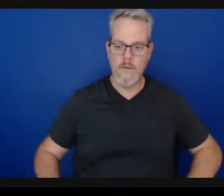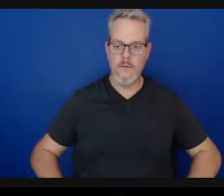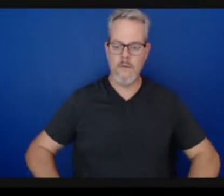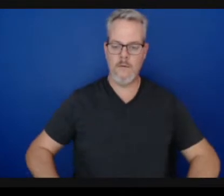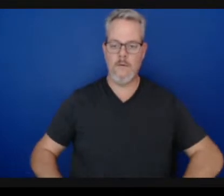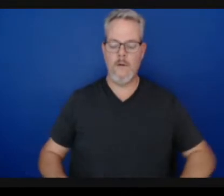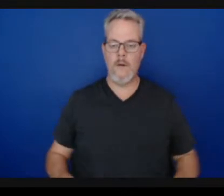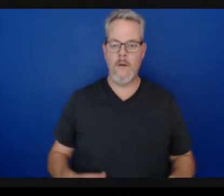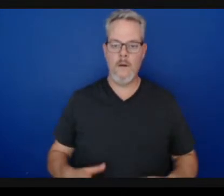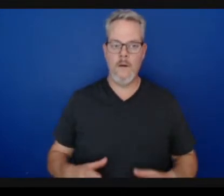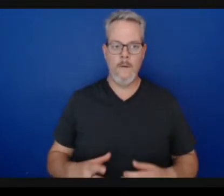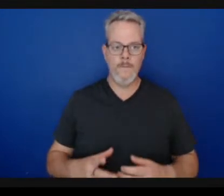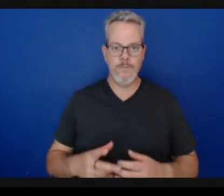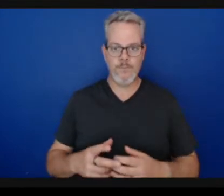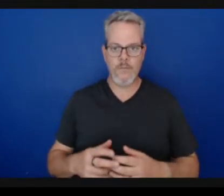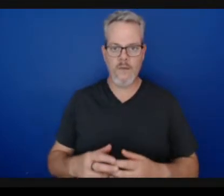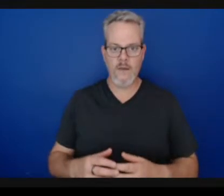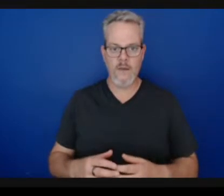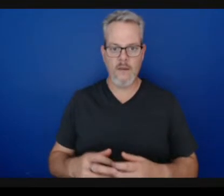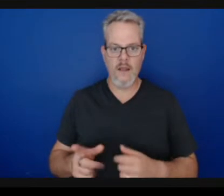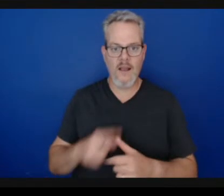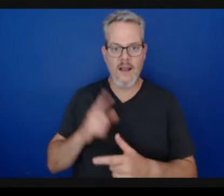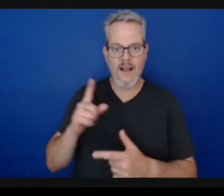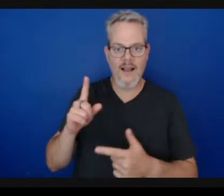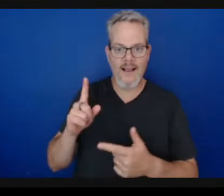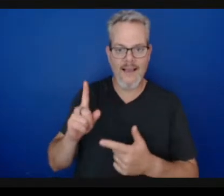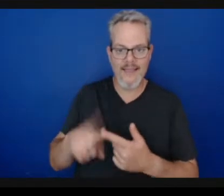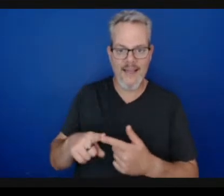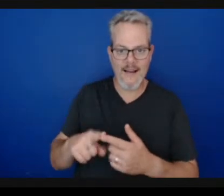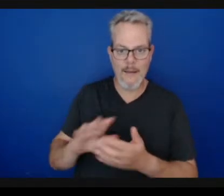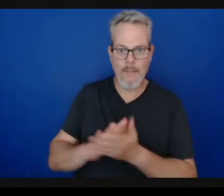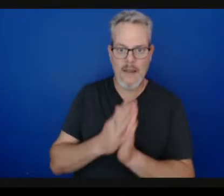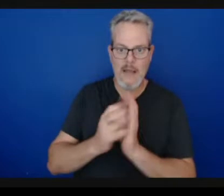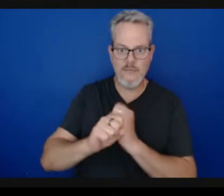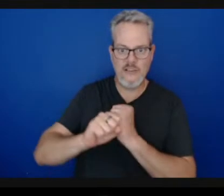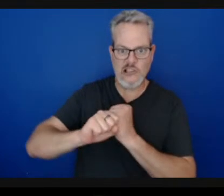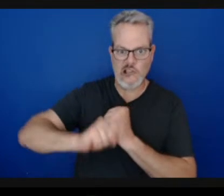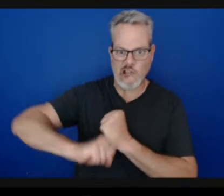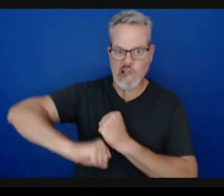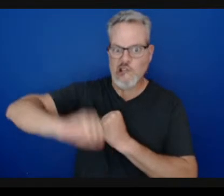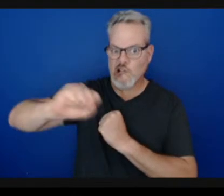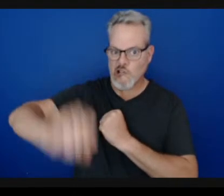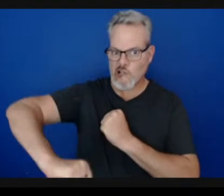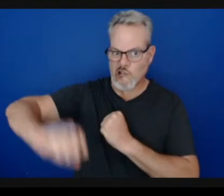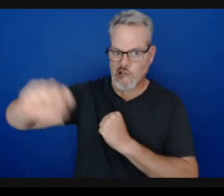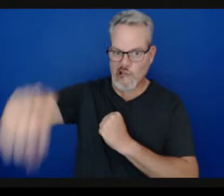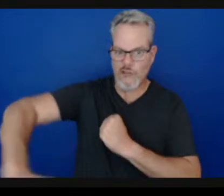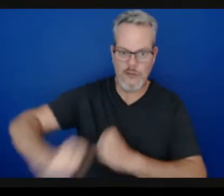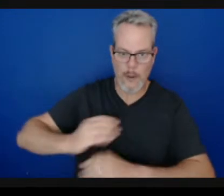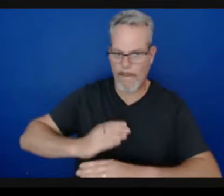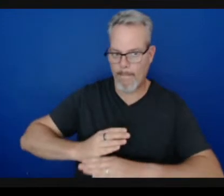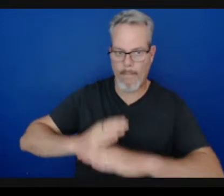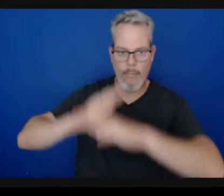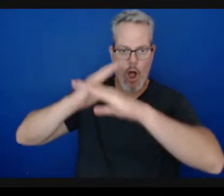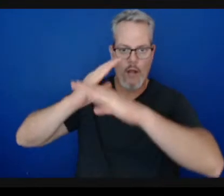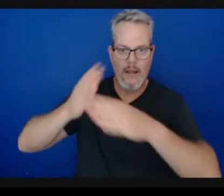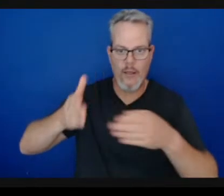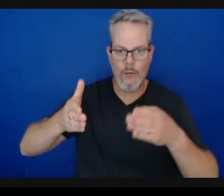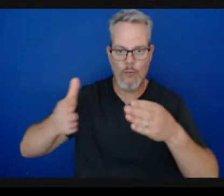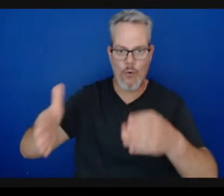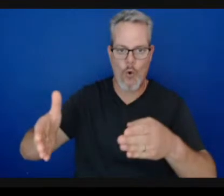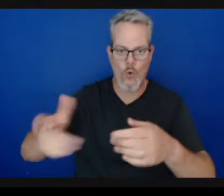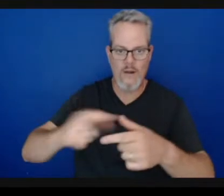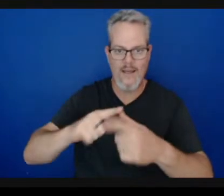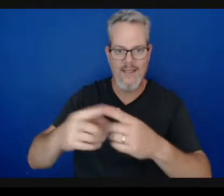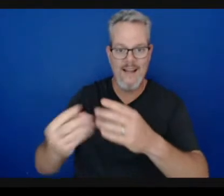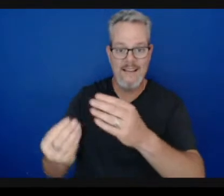broke out near Hale Kamahina, then lengthened, causing a flow that blocked Pahoa Kapoho Road. And by evening, there were new vents and lines of fountains on both sides of the